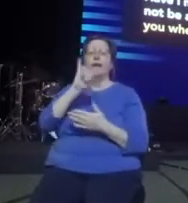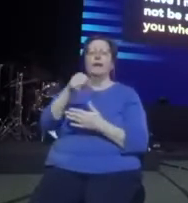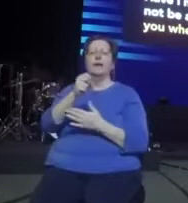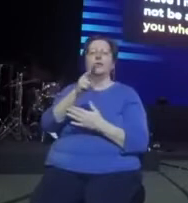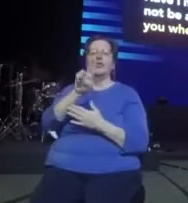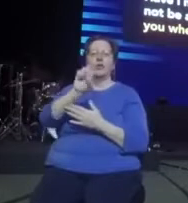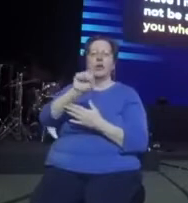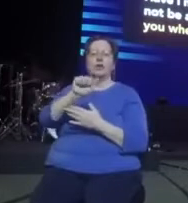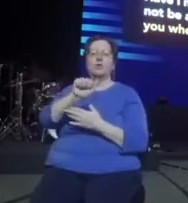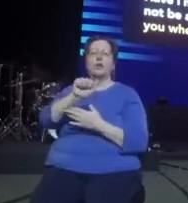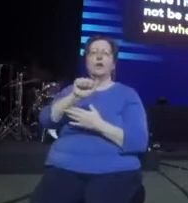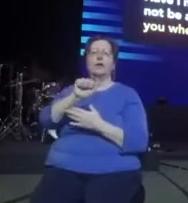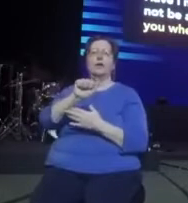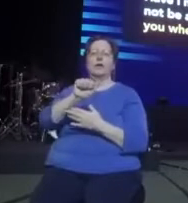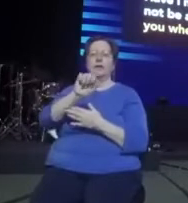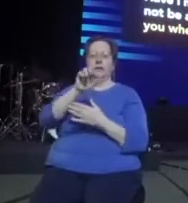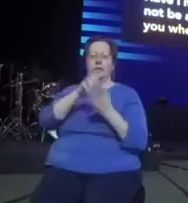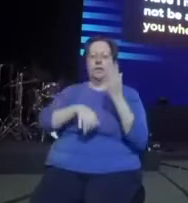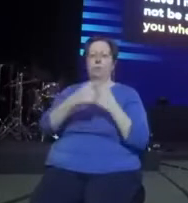verse number 9 says this.